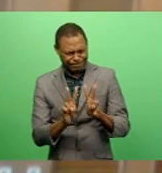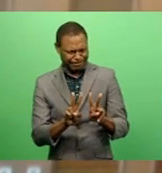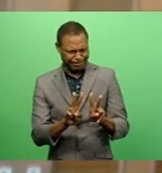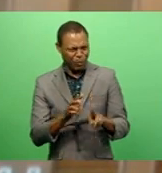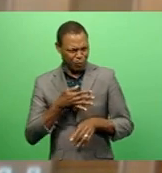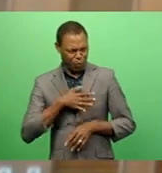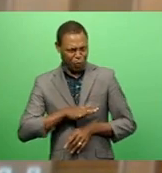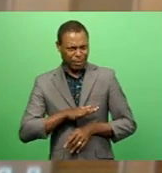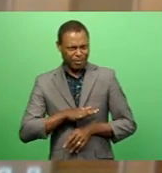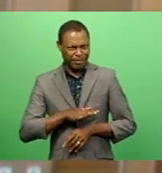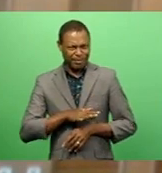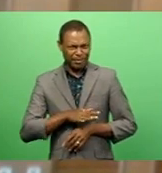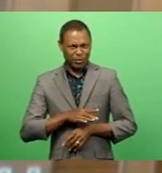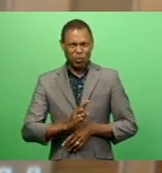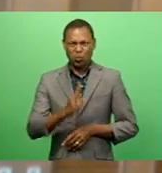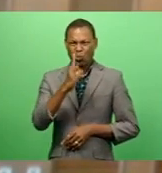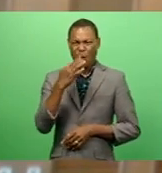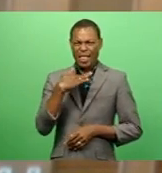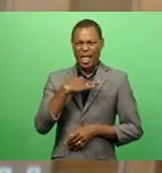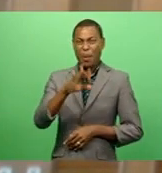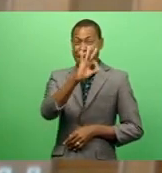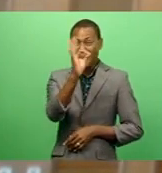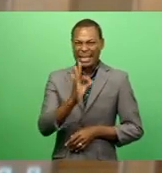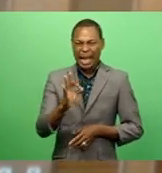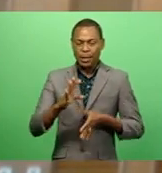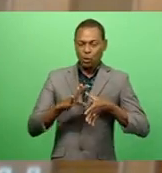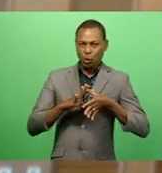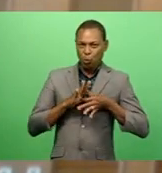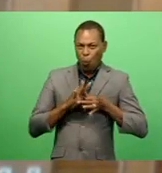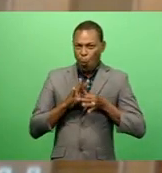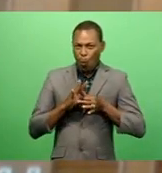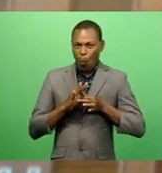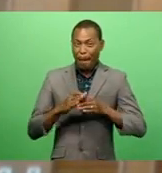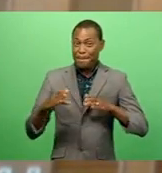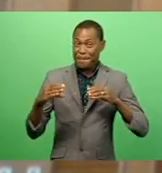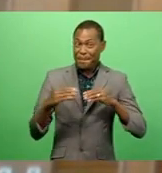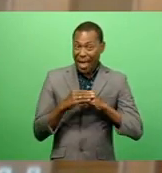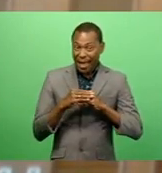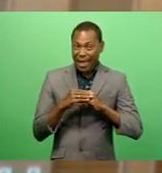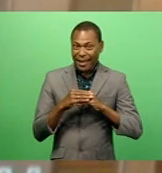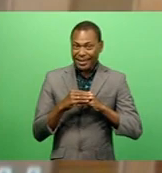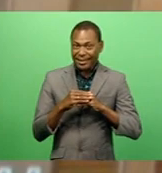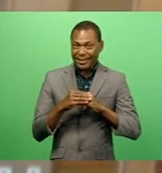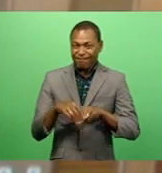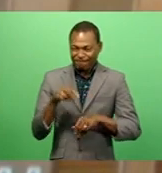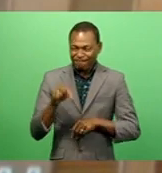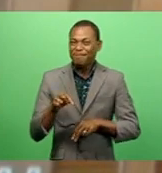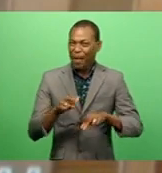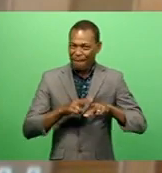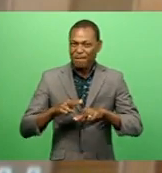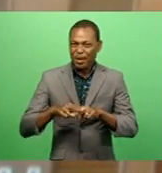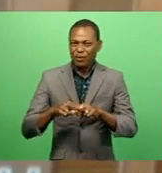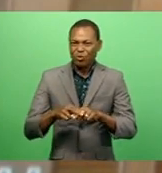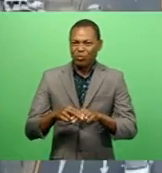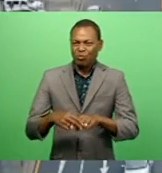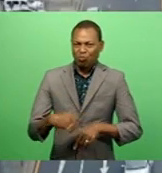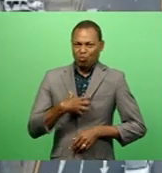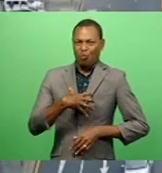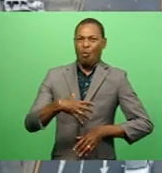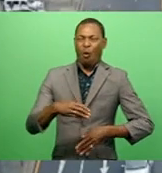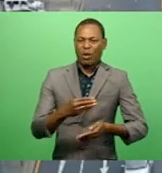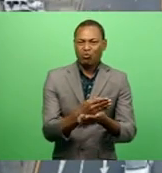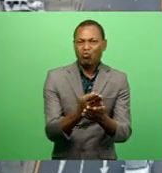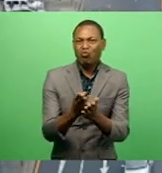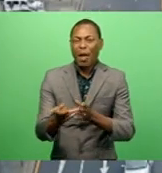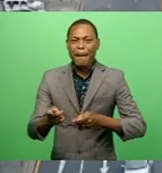a 100% owned bank in Fiji have a much larger share of the market.